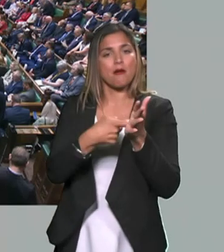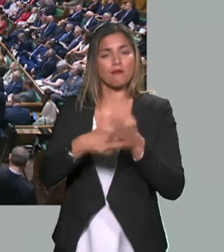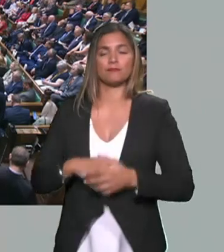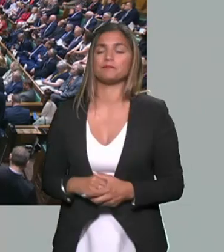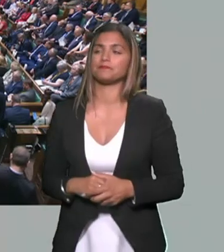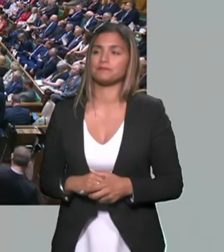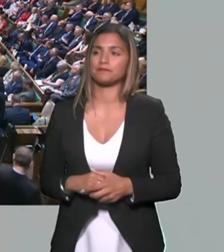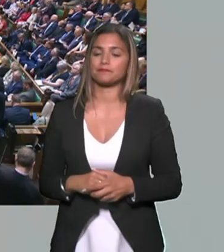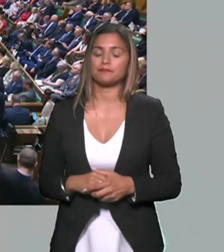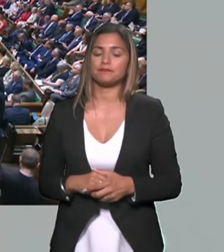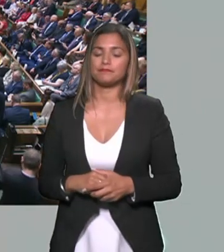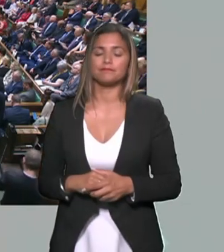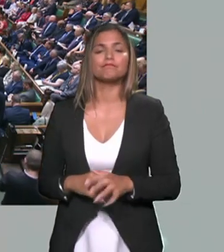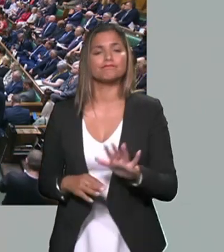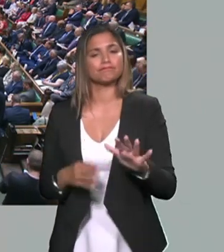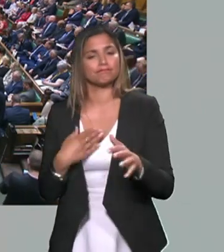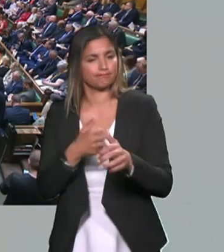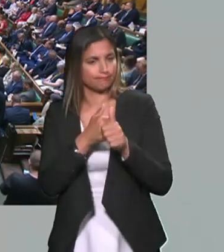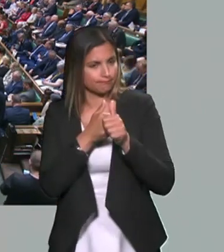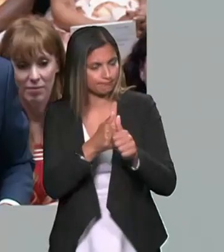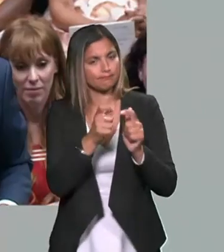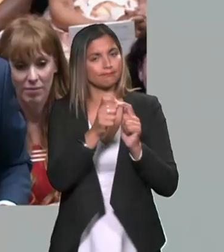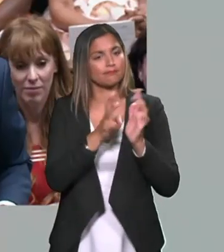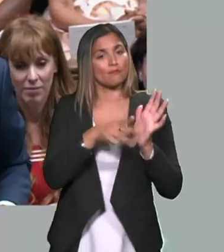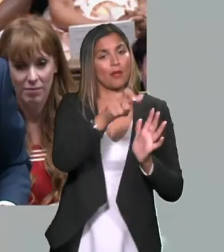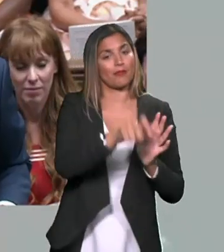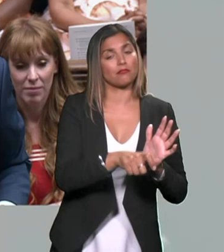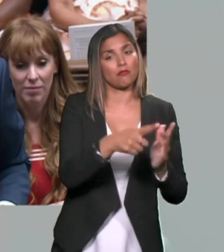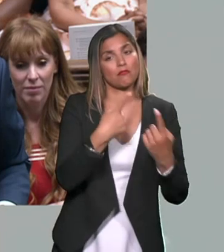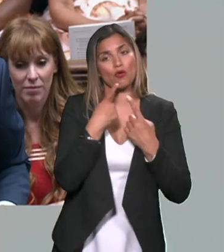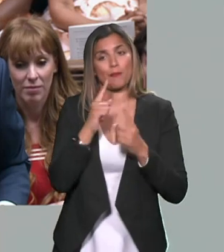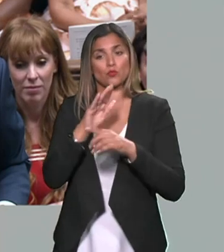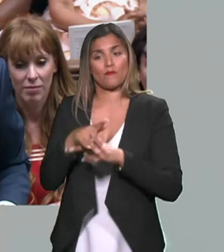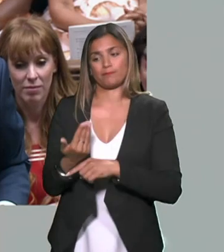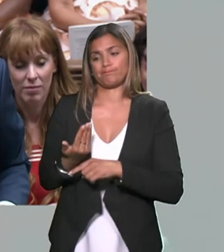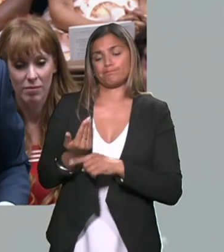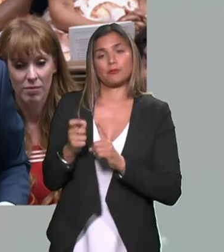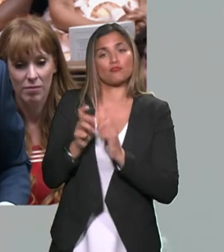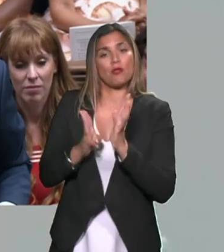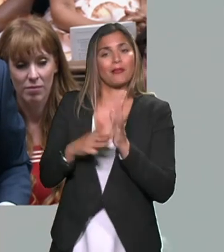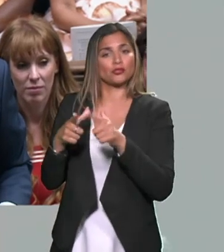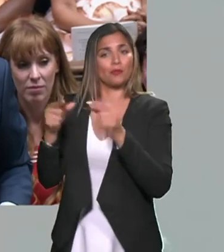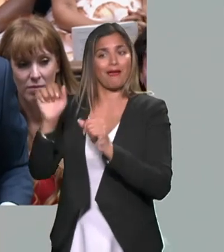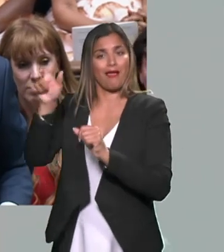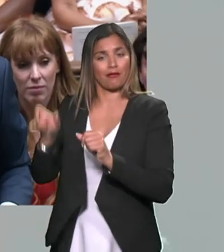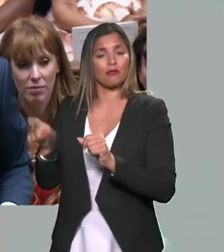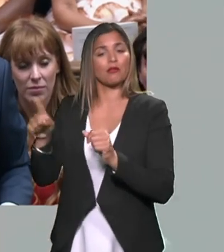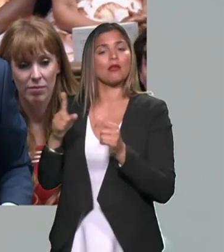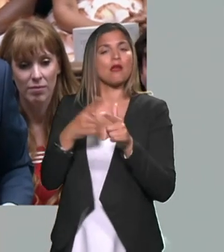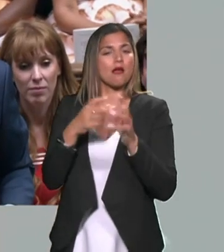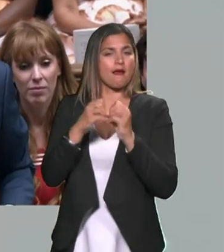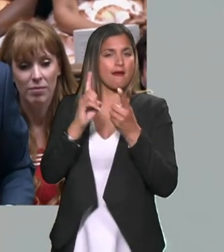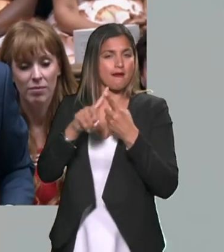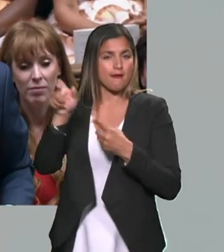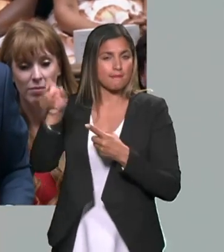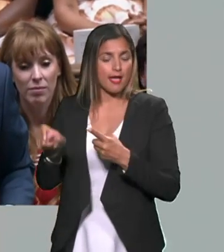Mr. Speaker, may I join the Prime Minister on his comments about the former Prime Minister of Japan, a deeply shocking moment, and of course his